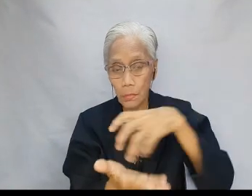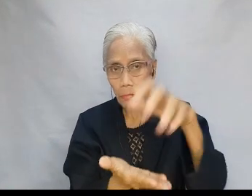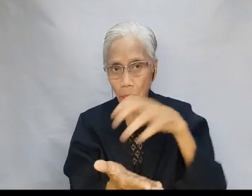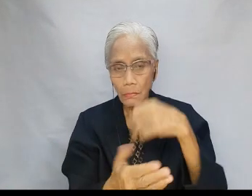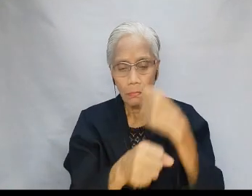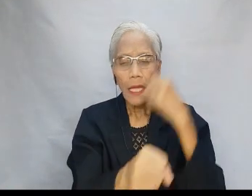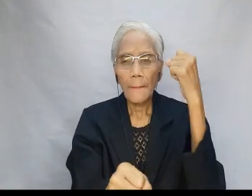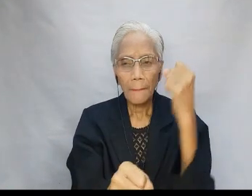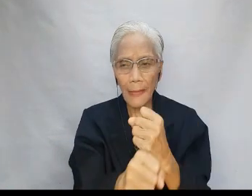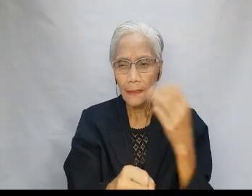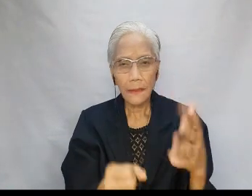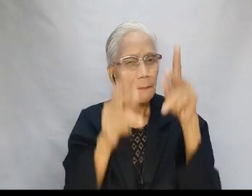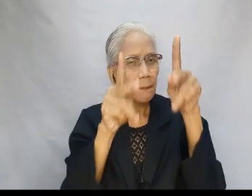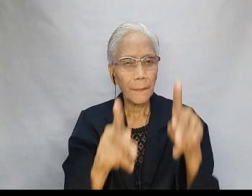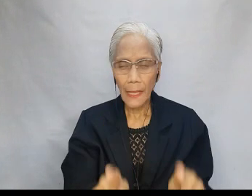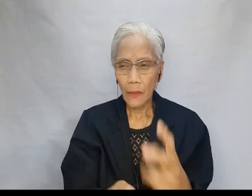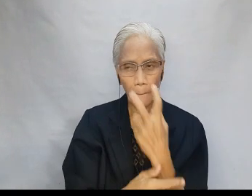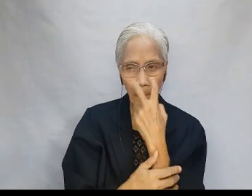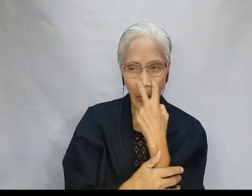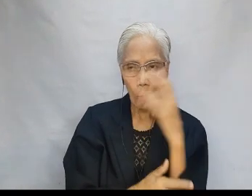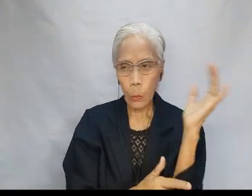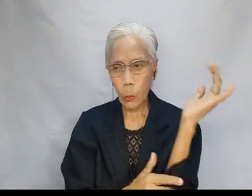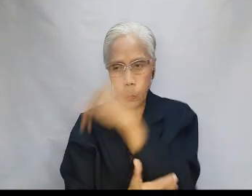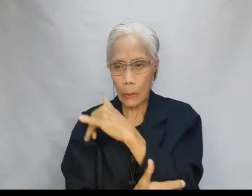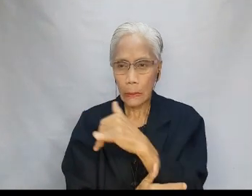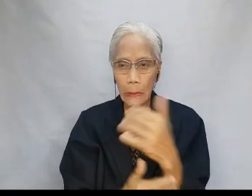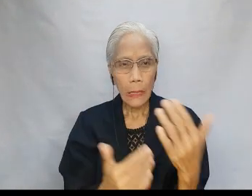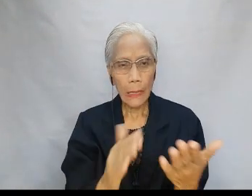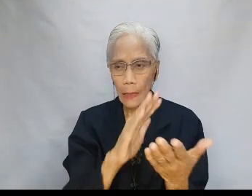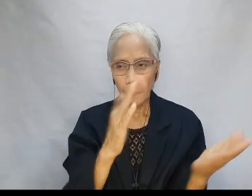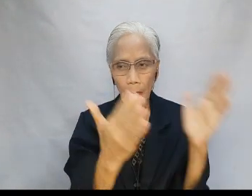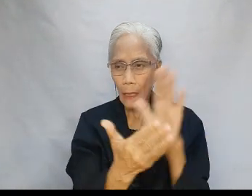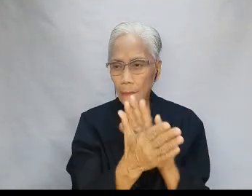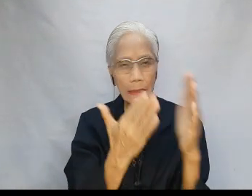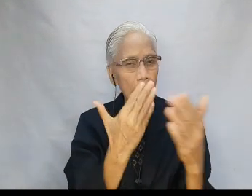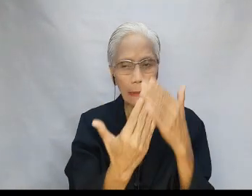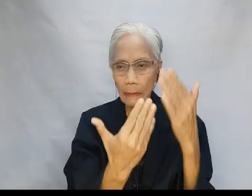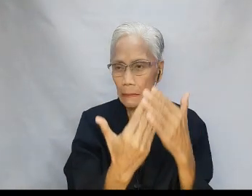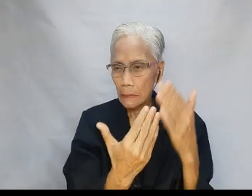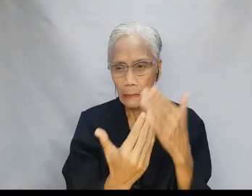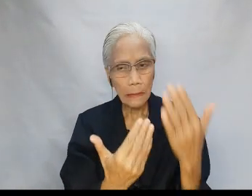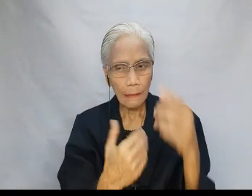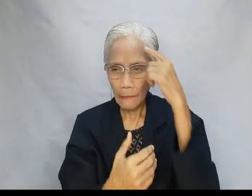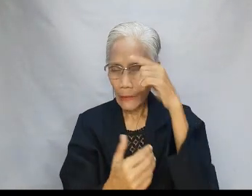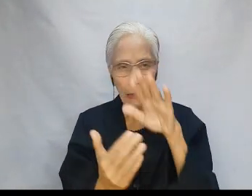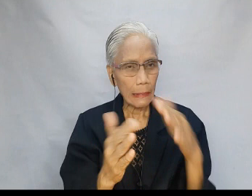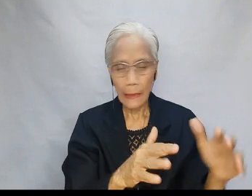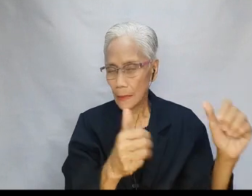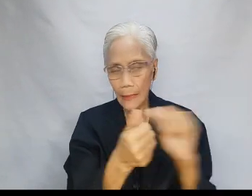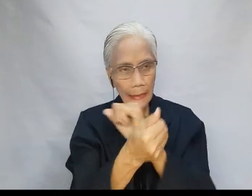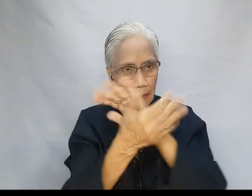Because greed makes a person blind and foolish so that he or she becomes an easy prey for